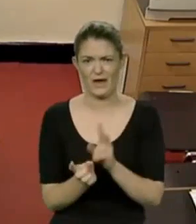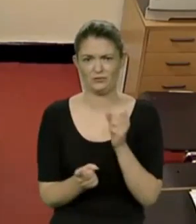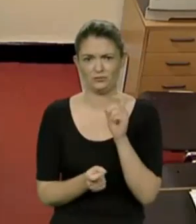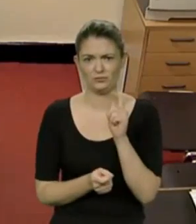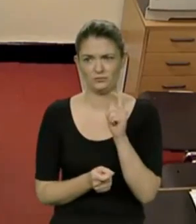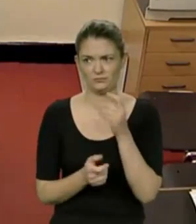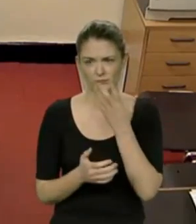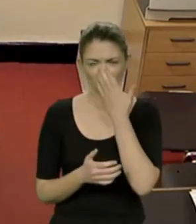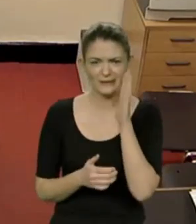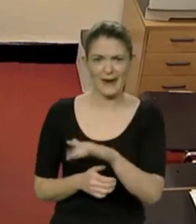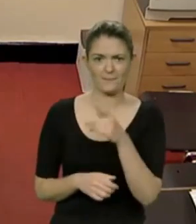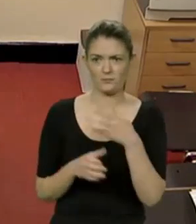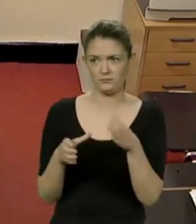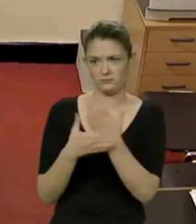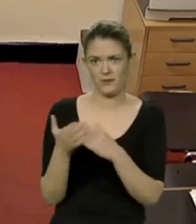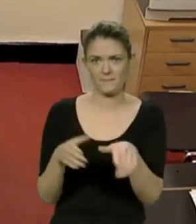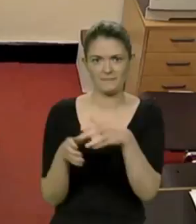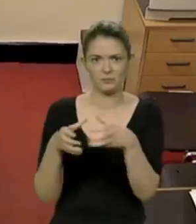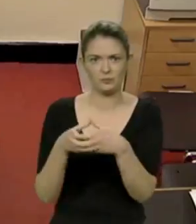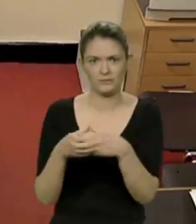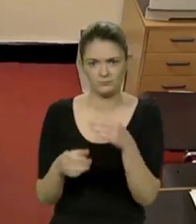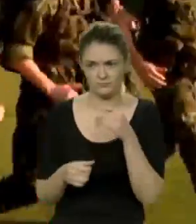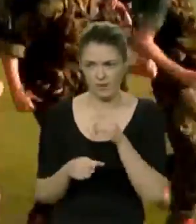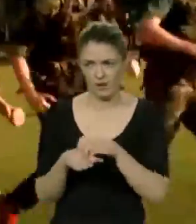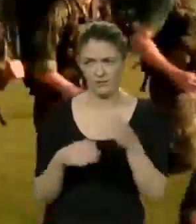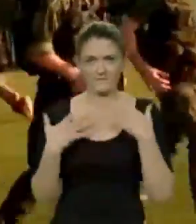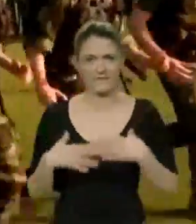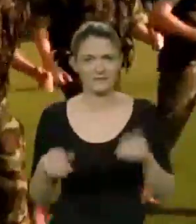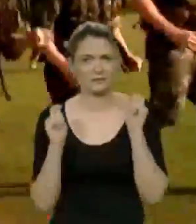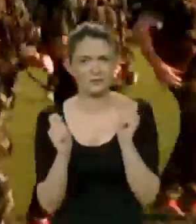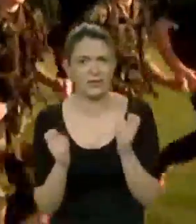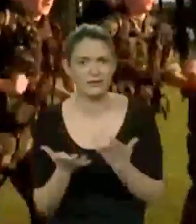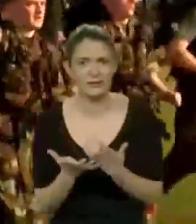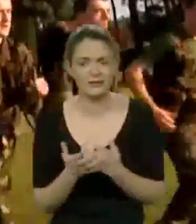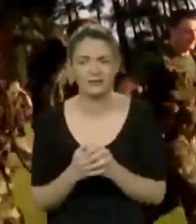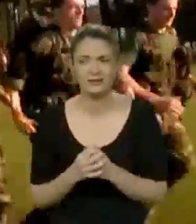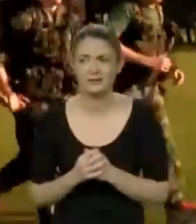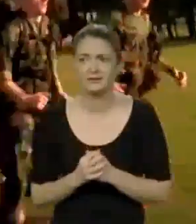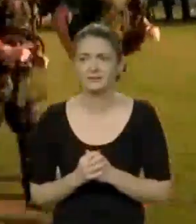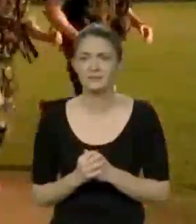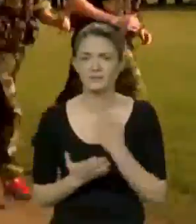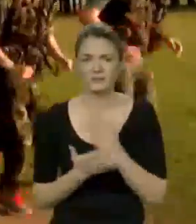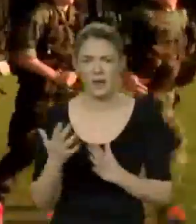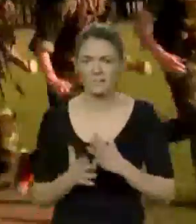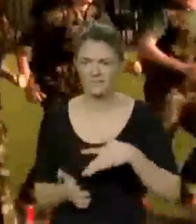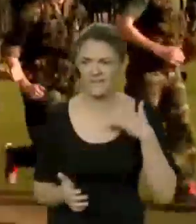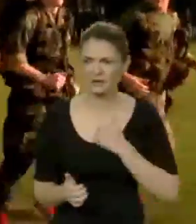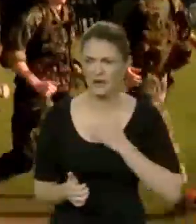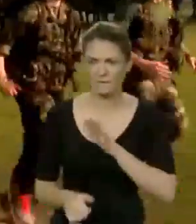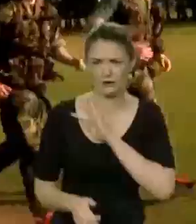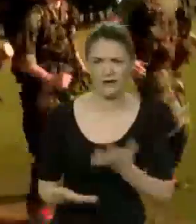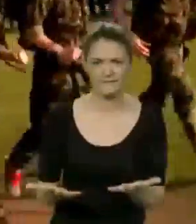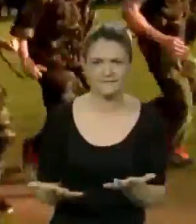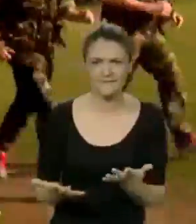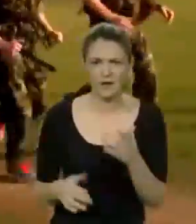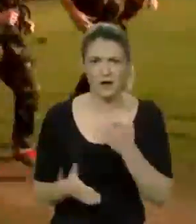fucking shaming half of this troop when we go on PTs. Stop feeling sorry for yourself. You're up at the front consistently.